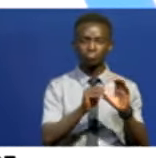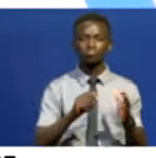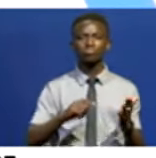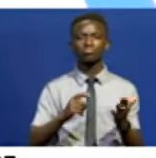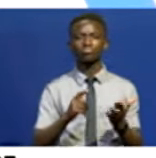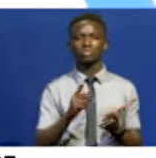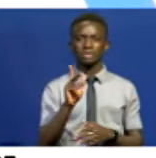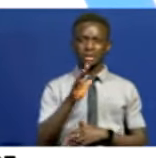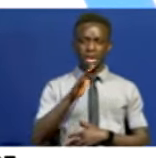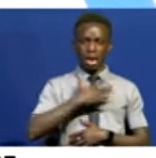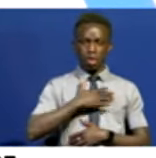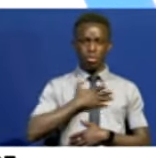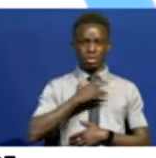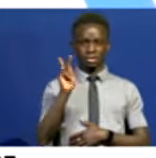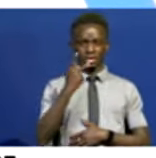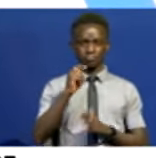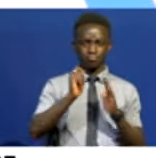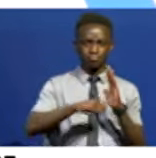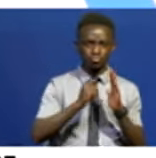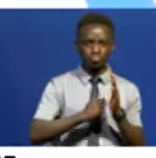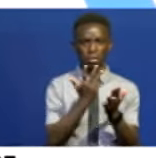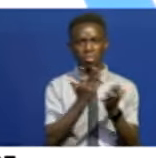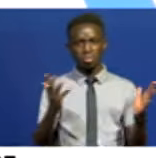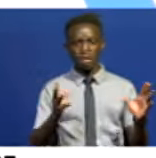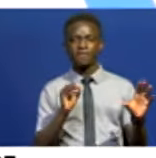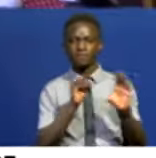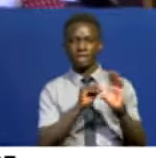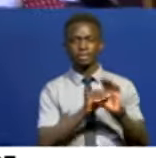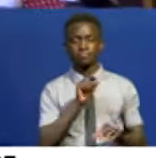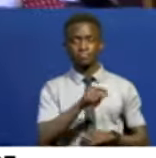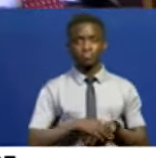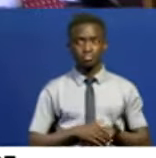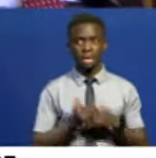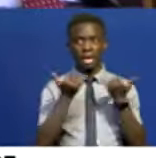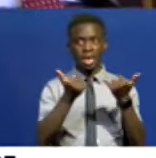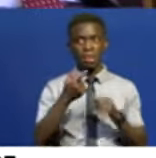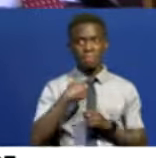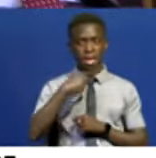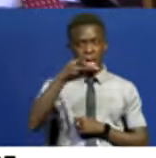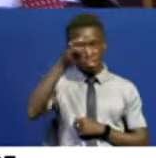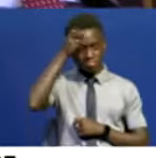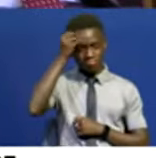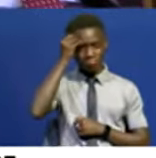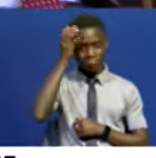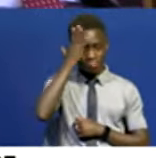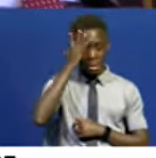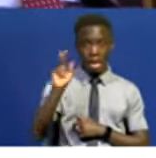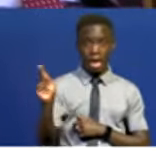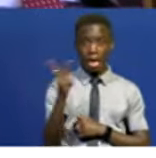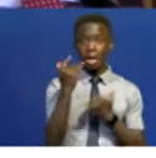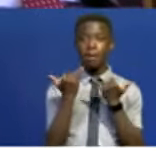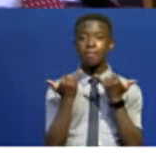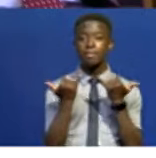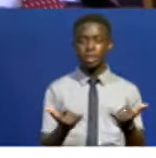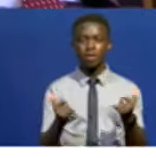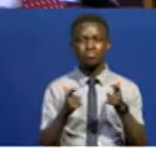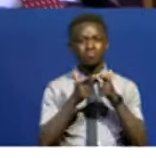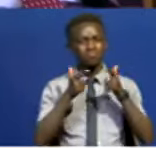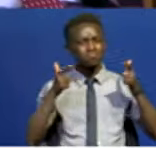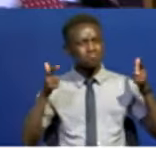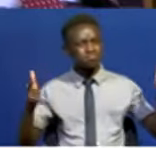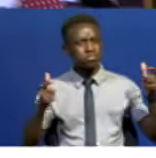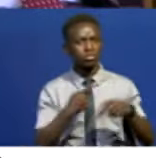and technologies. I take note that Kenya is currently the largest producer of pharmaceutical